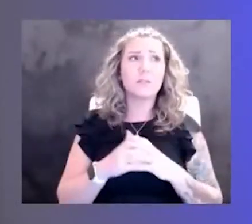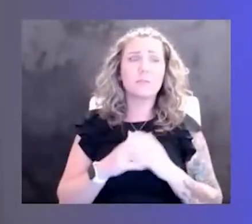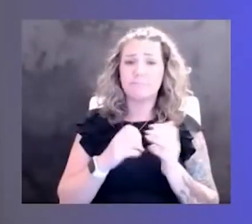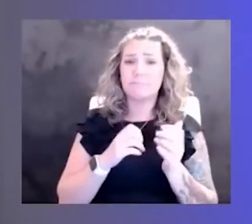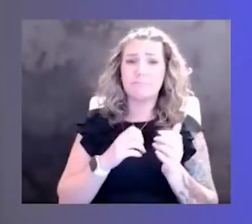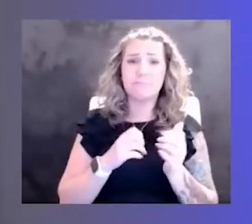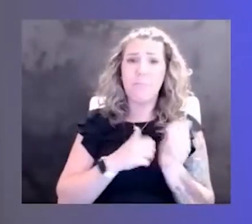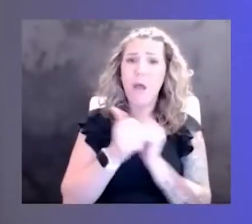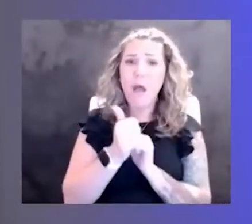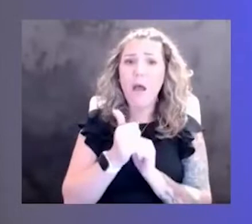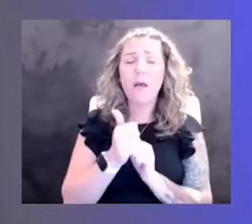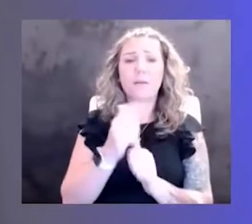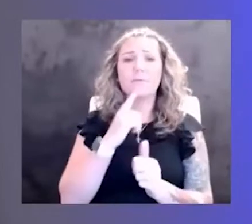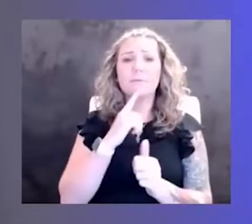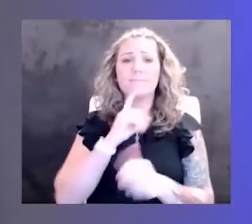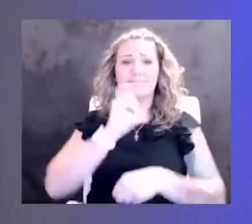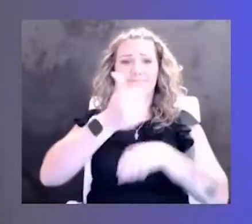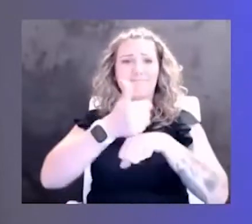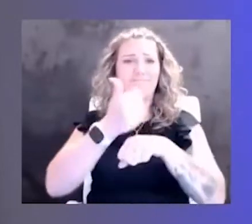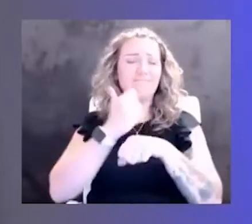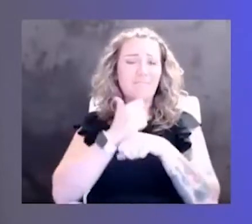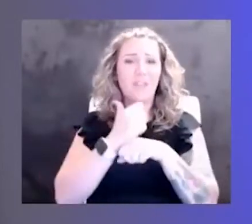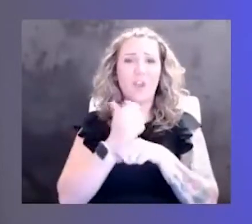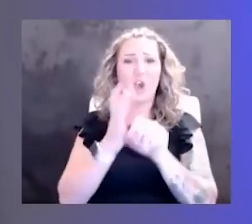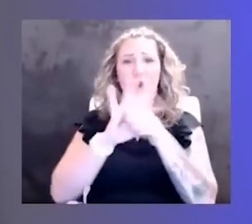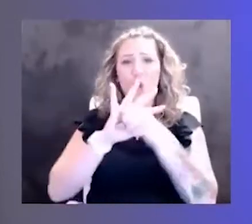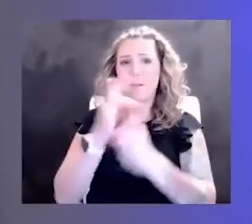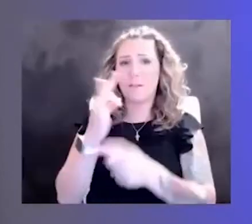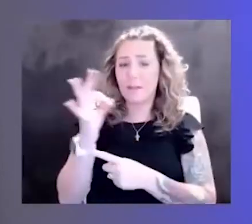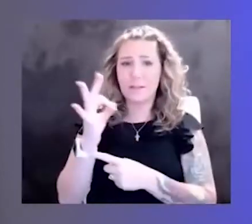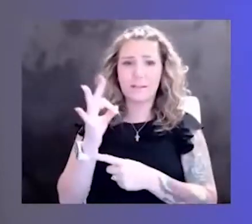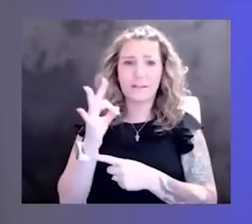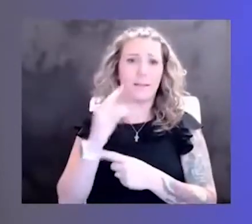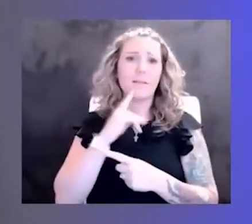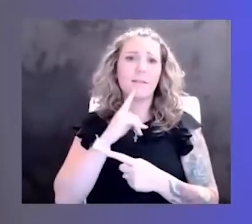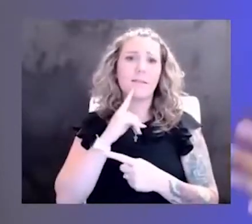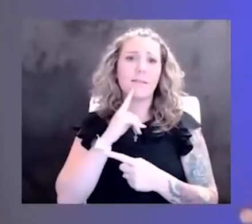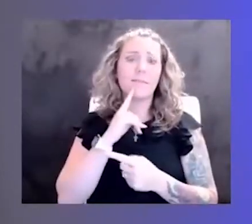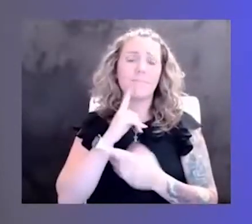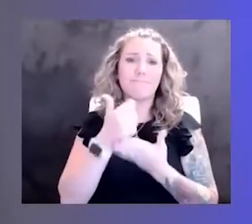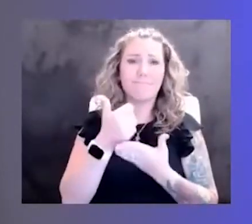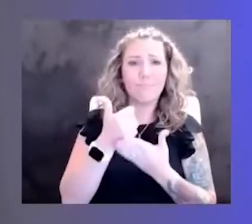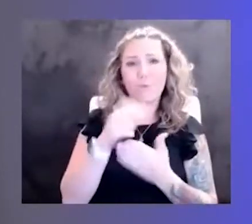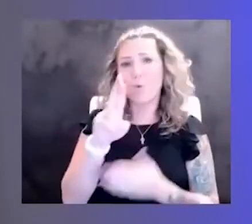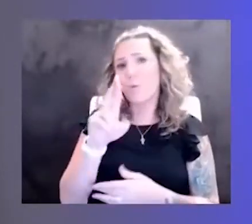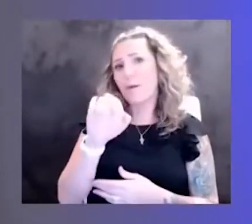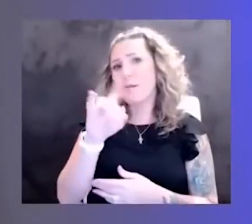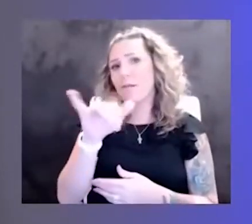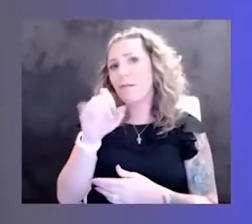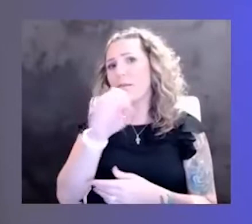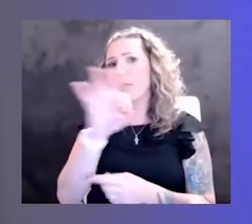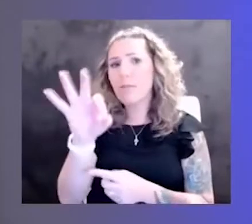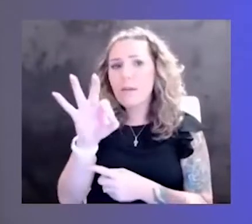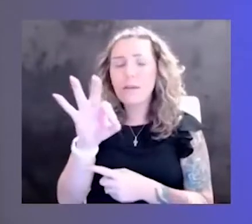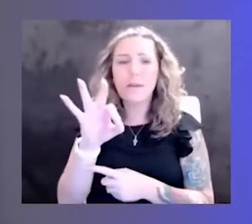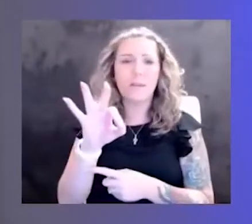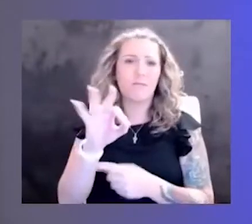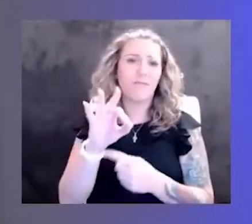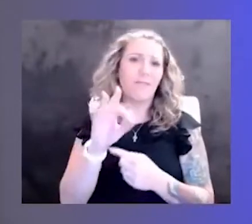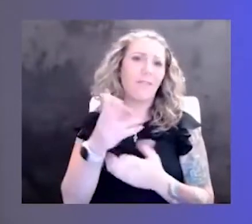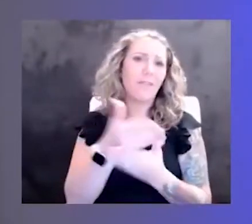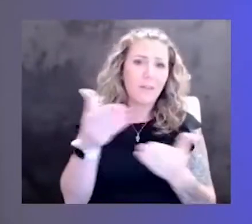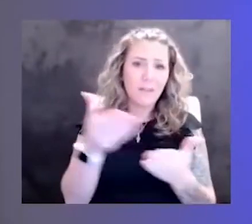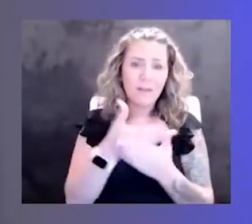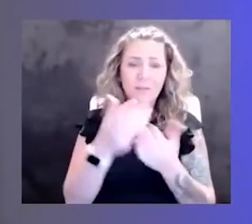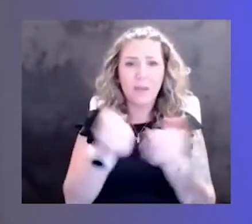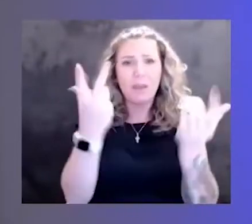relief or coronavirus relief packages. There were multiple iterations of those, and so I think that